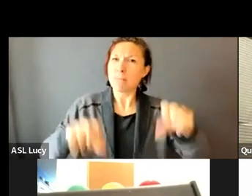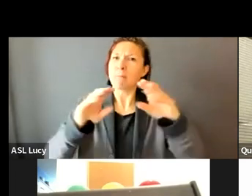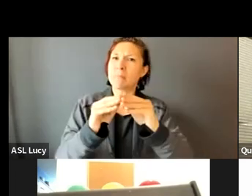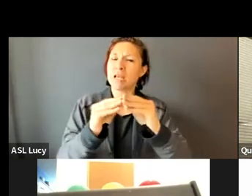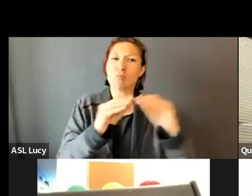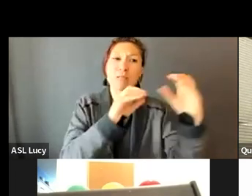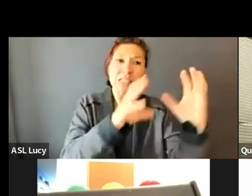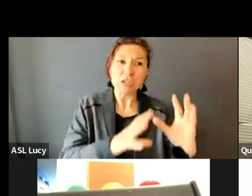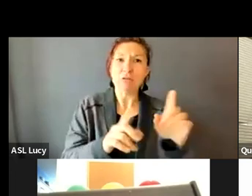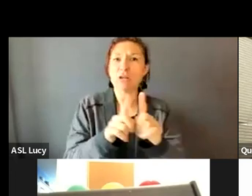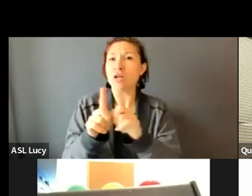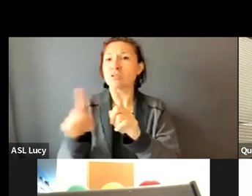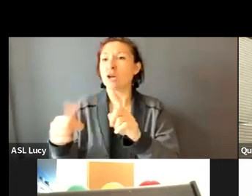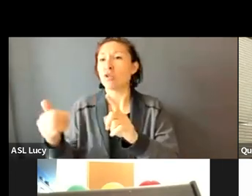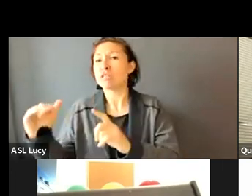other kid